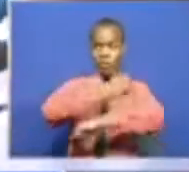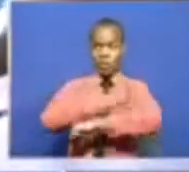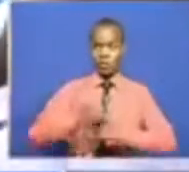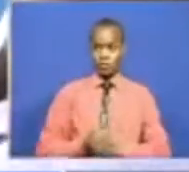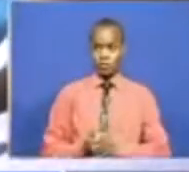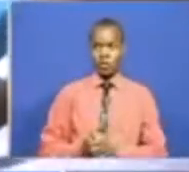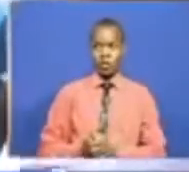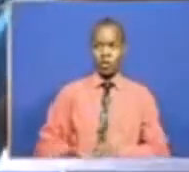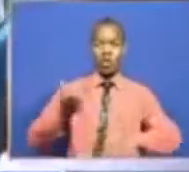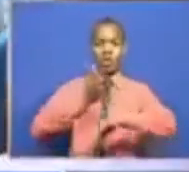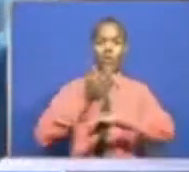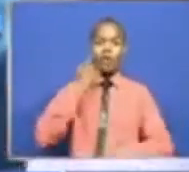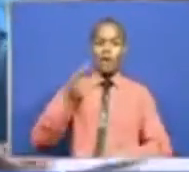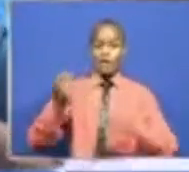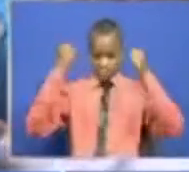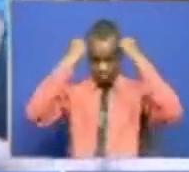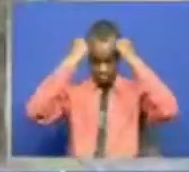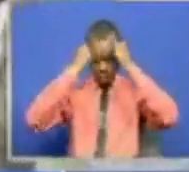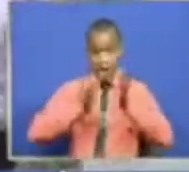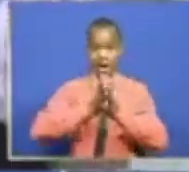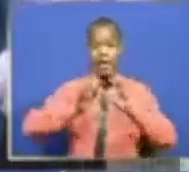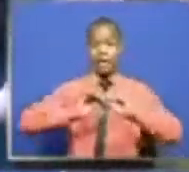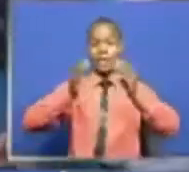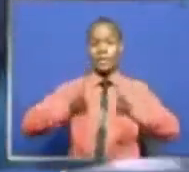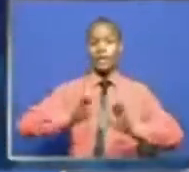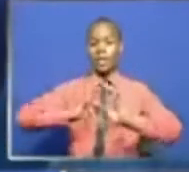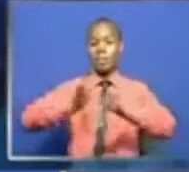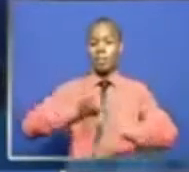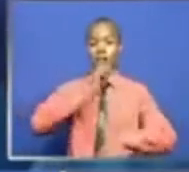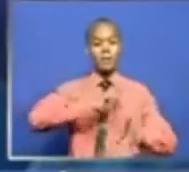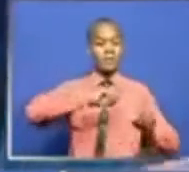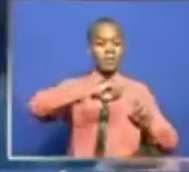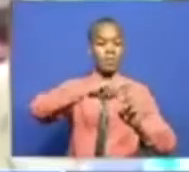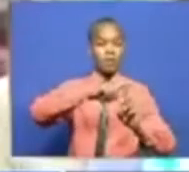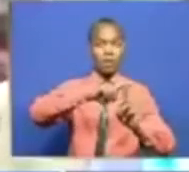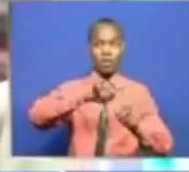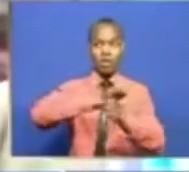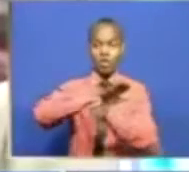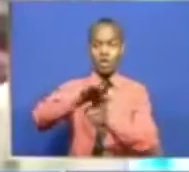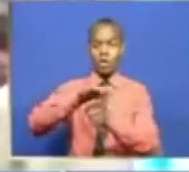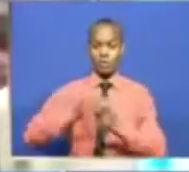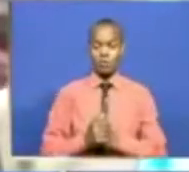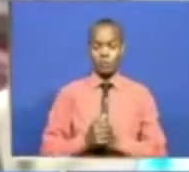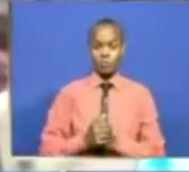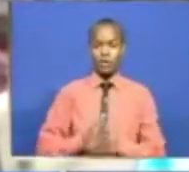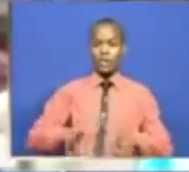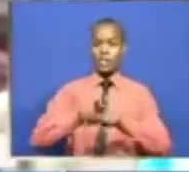than 100 learners and teachers in the county have reportedly tested positive between November last year